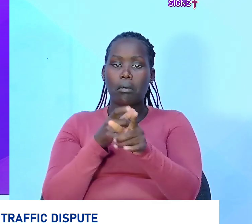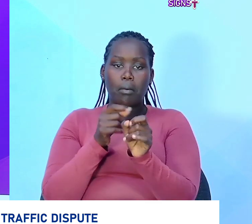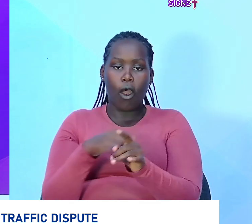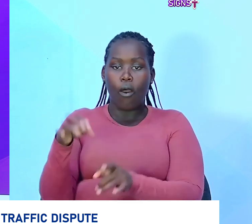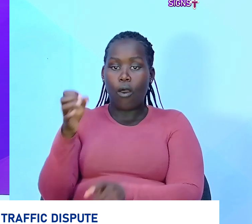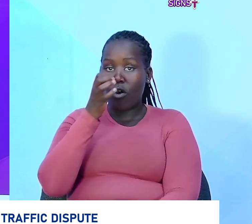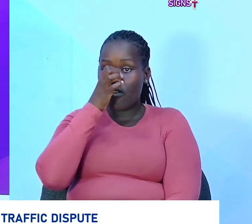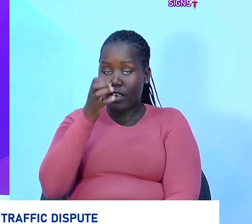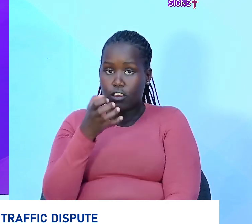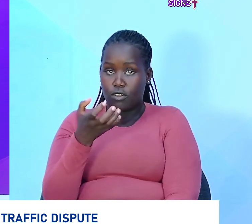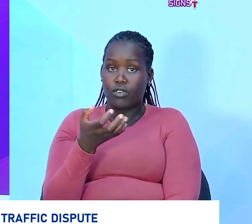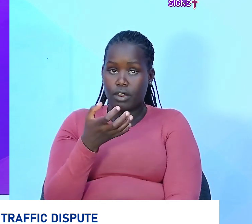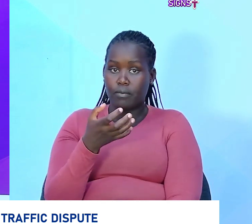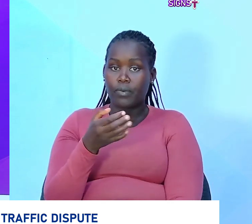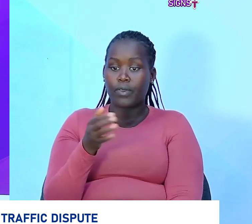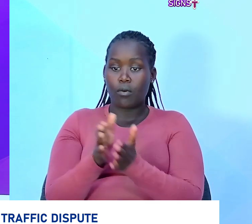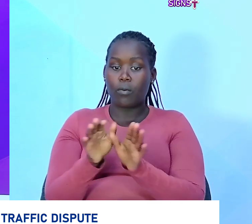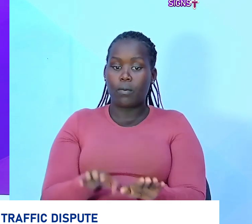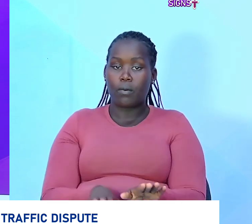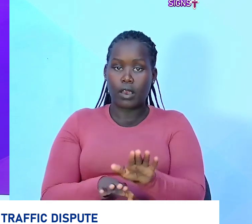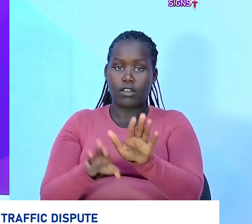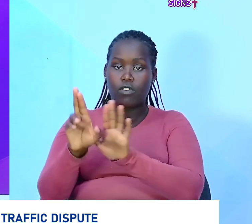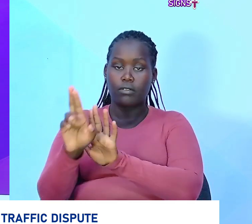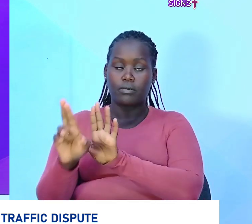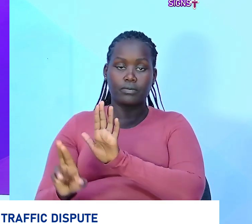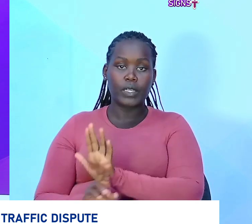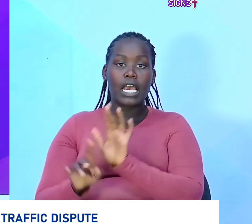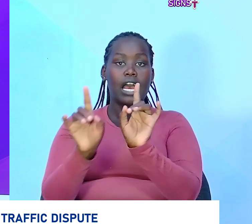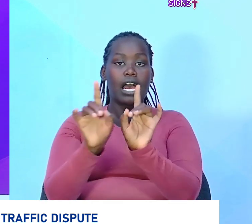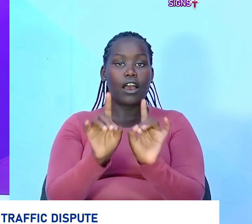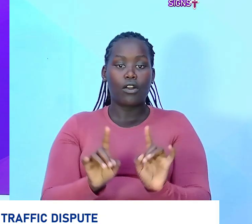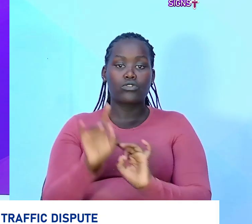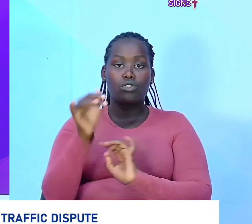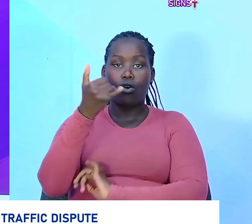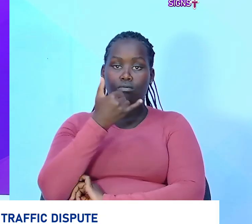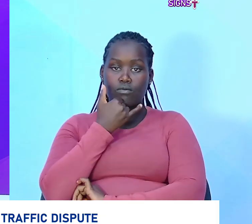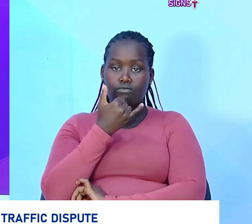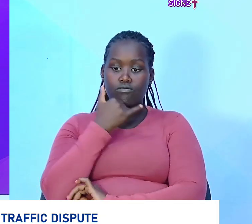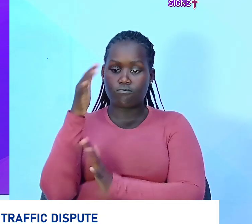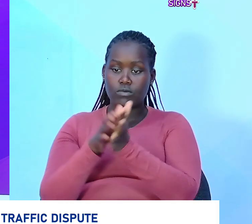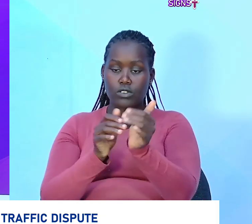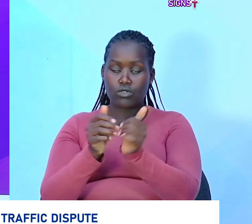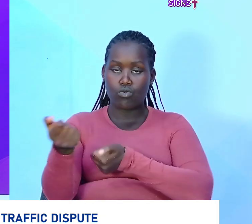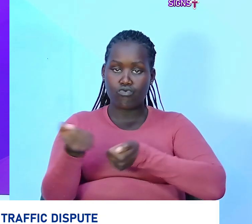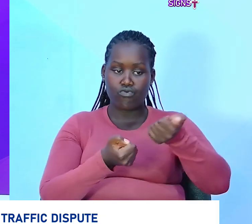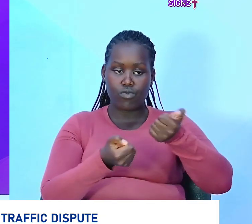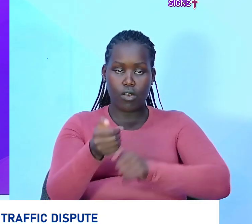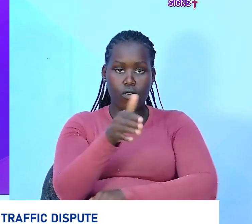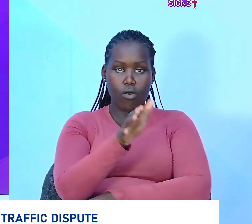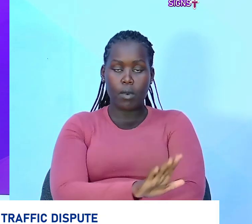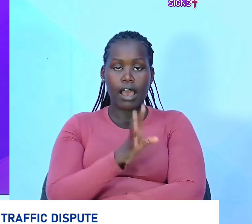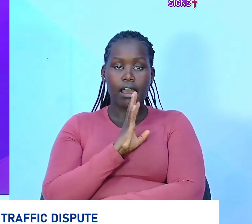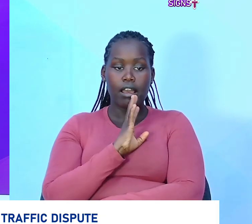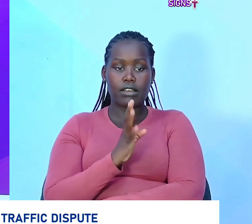ignoring his compliance with traffic regulations and wrongfully damaging his vehicle. Speaking at